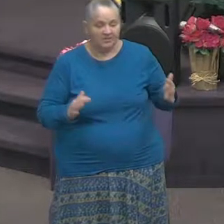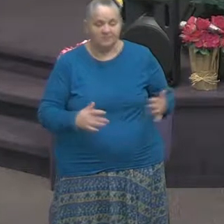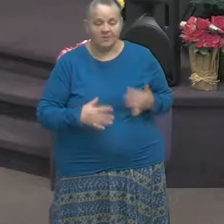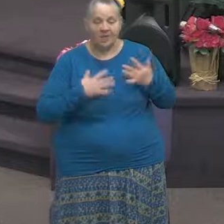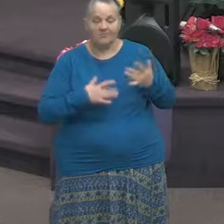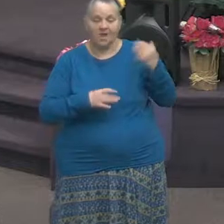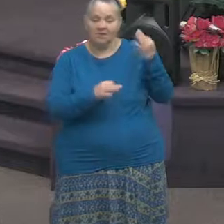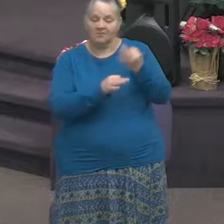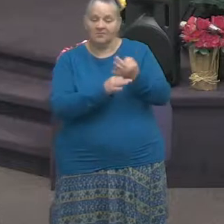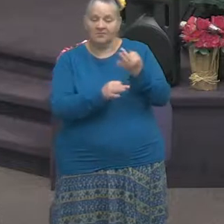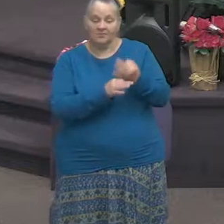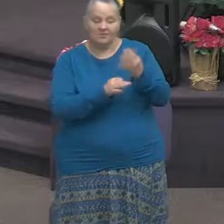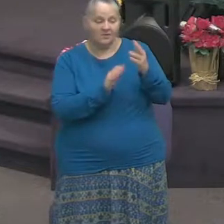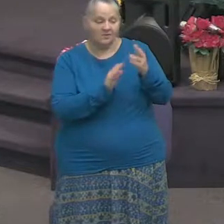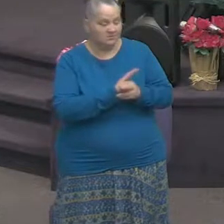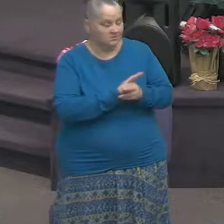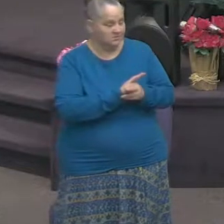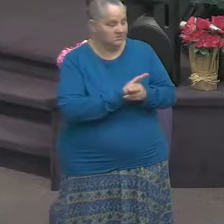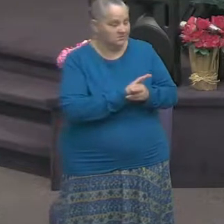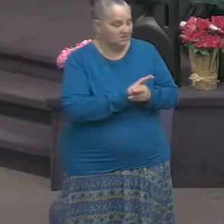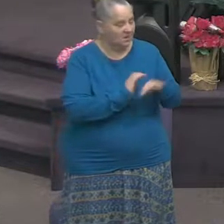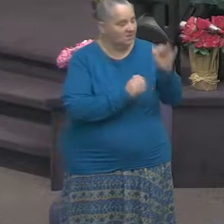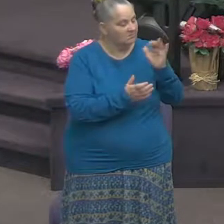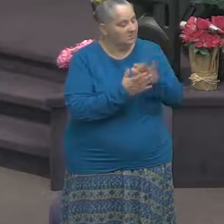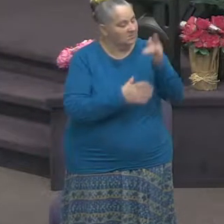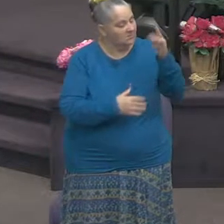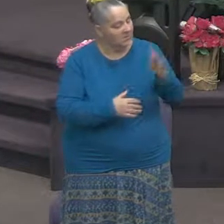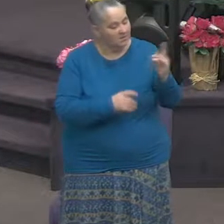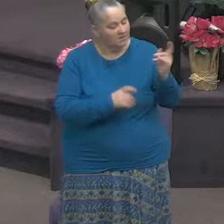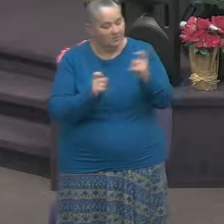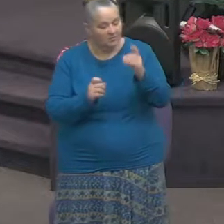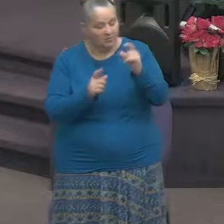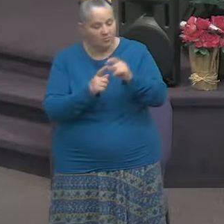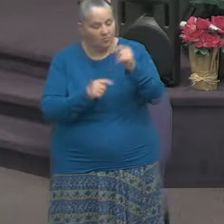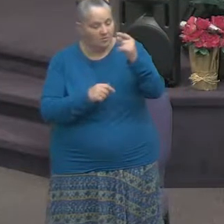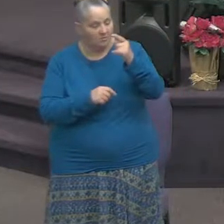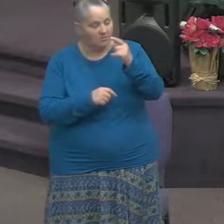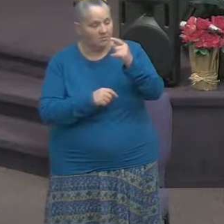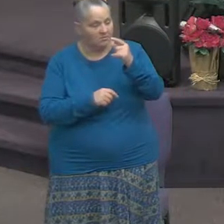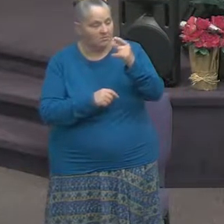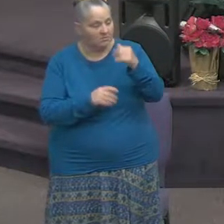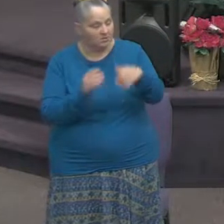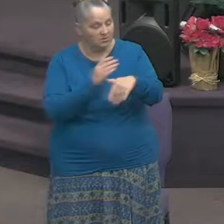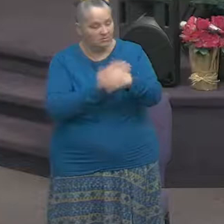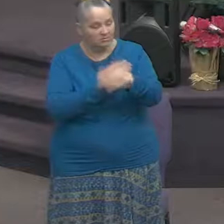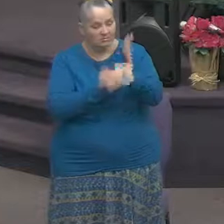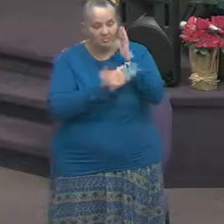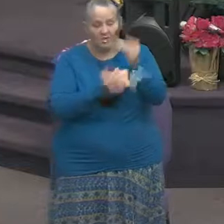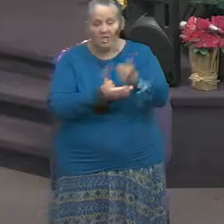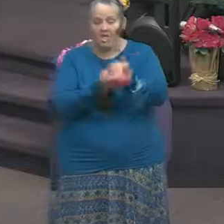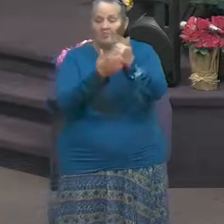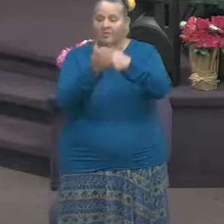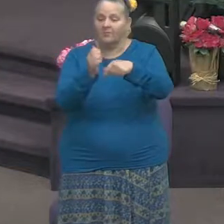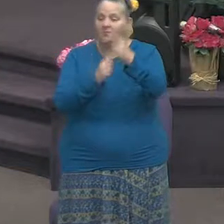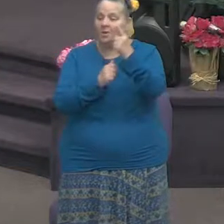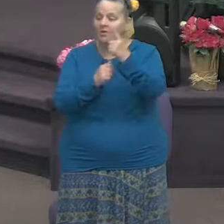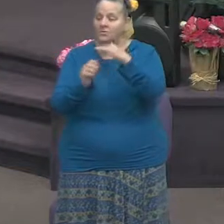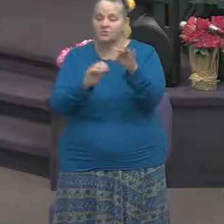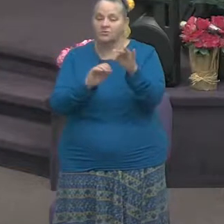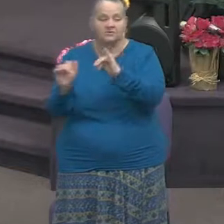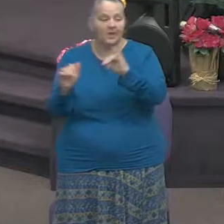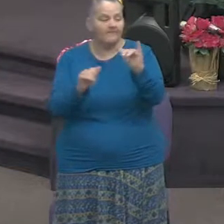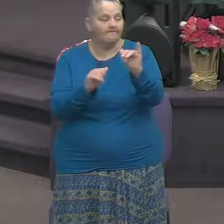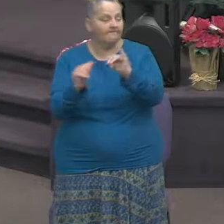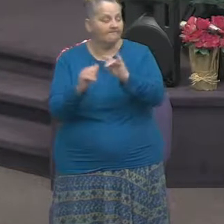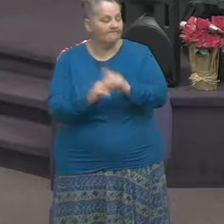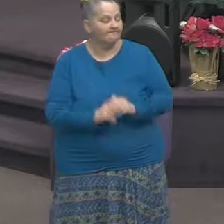faithfulness. And I'm believing that God has given him a word this morning that is going to help each and every one of us do the same.